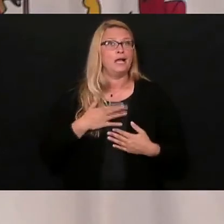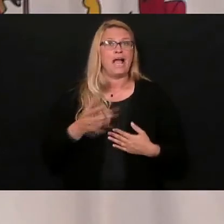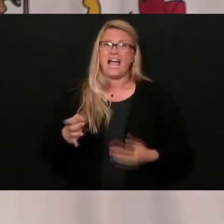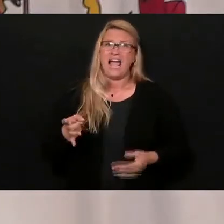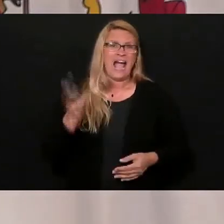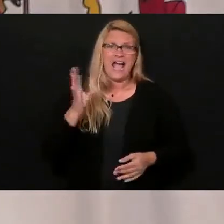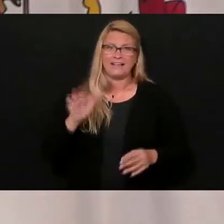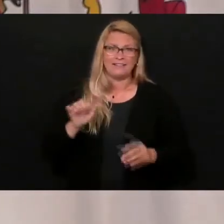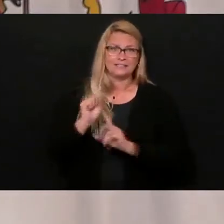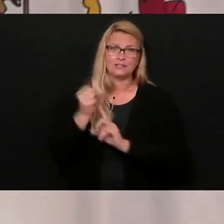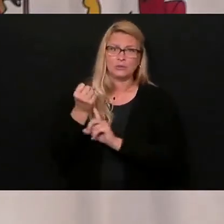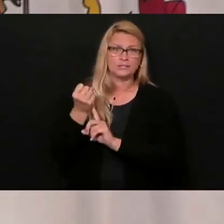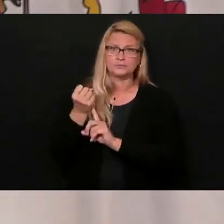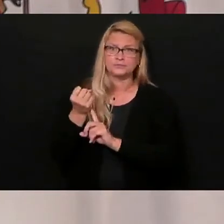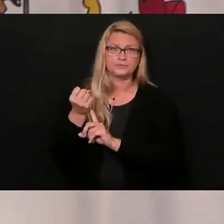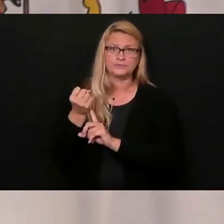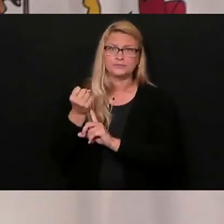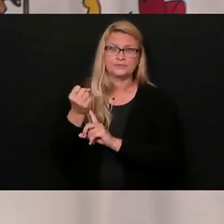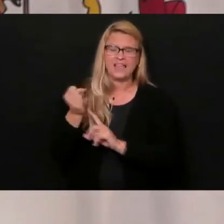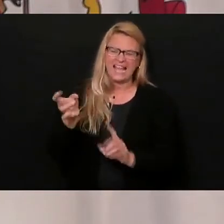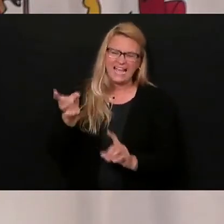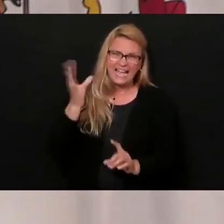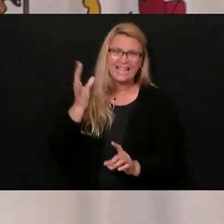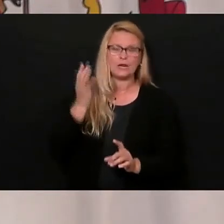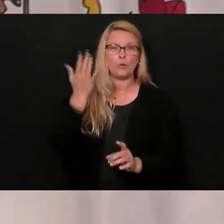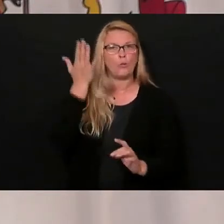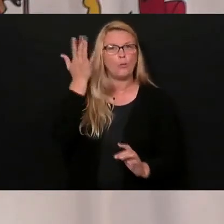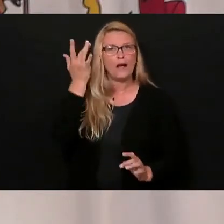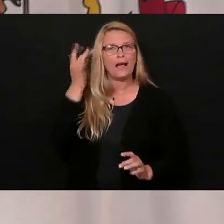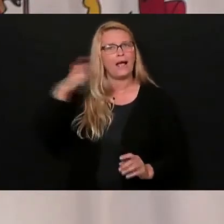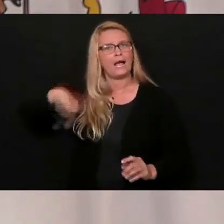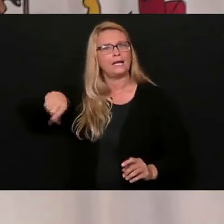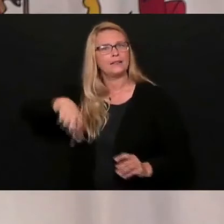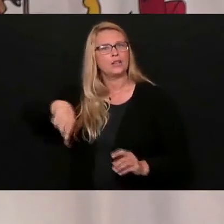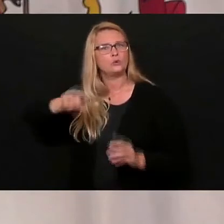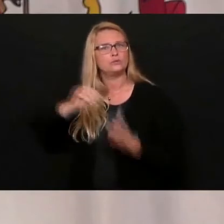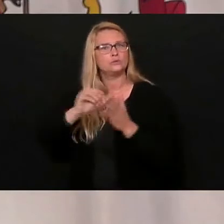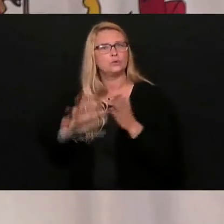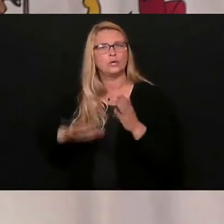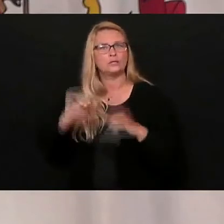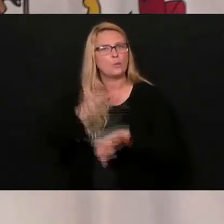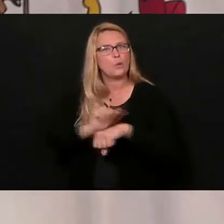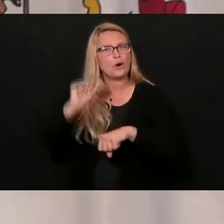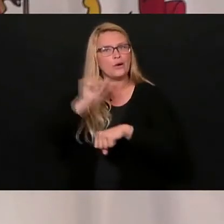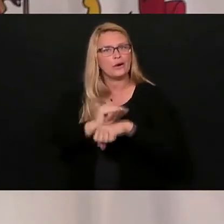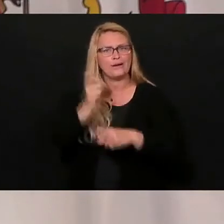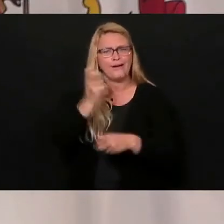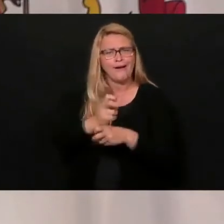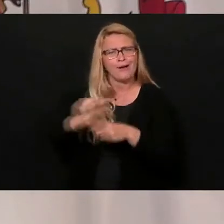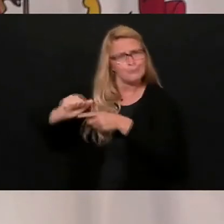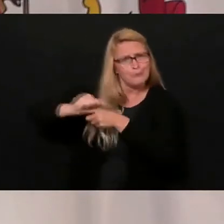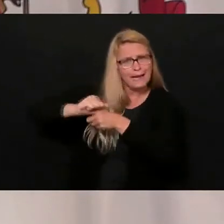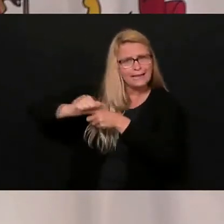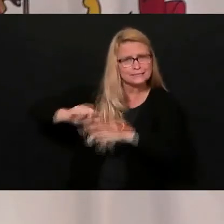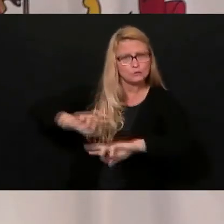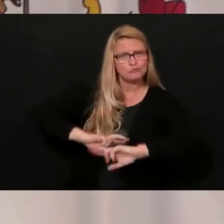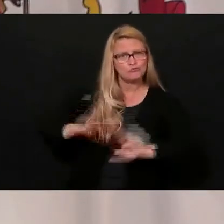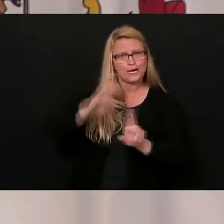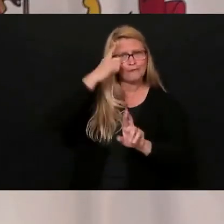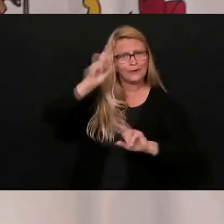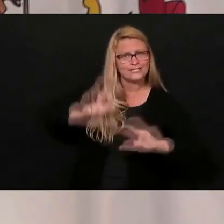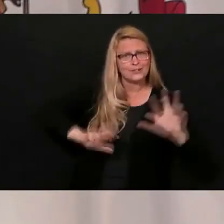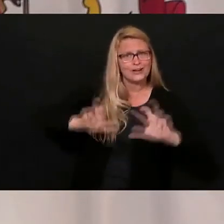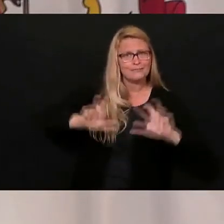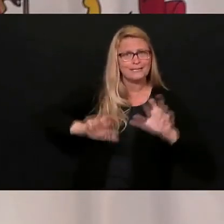crazy because I know how much these kids give, and I know how hard they work, and I know that they're student athletes,